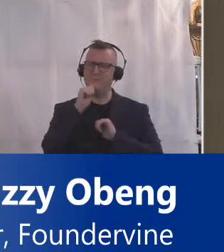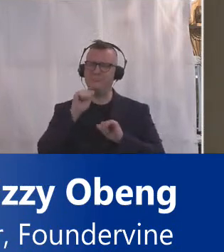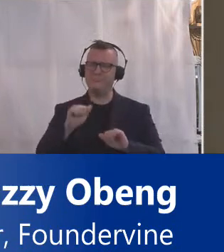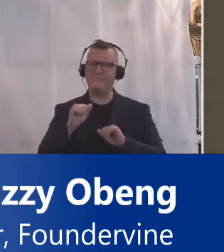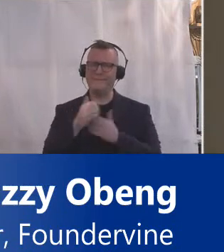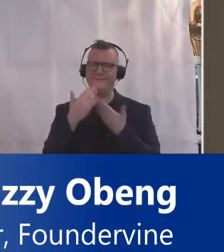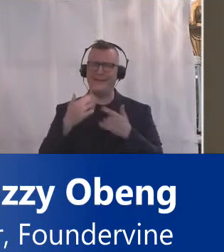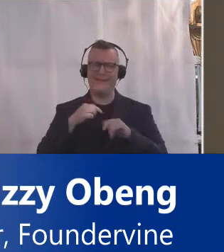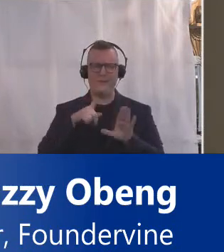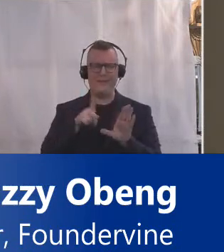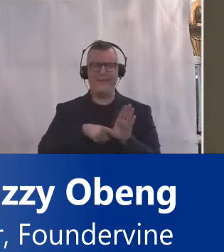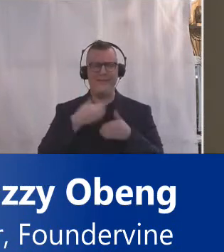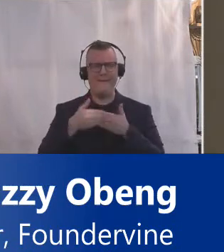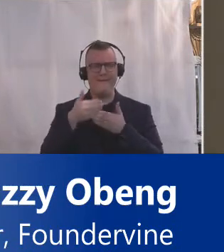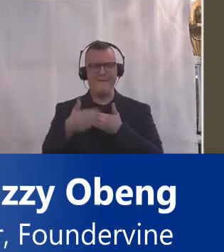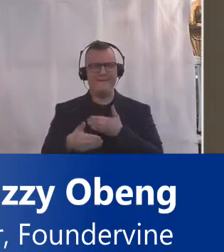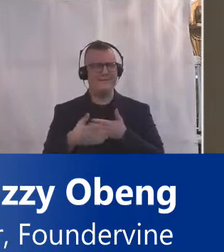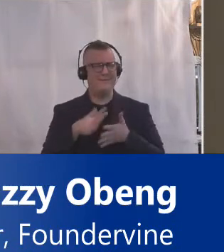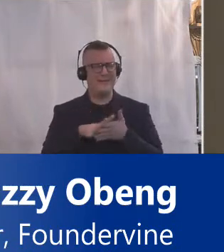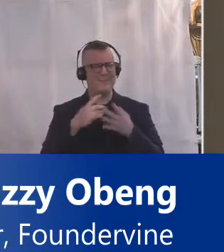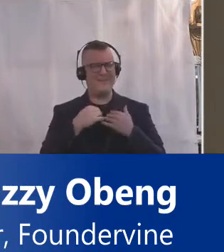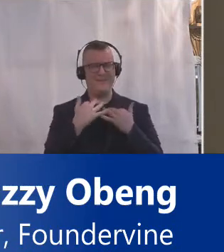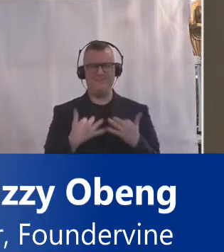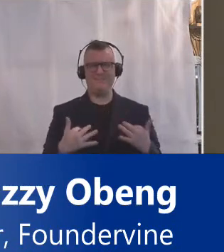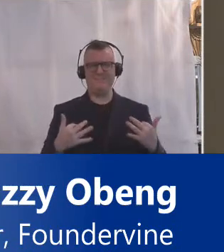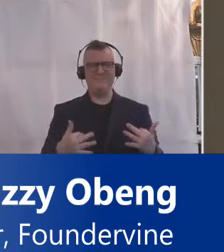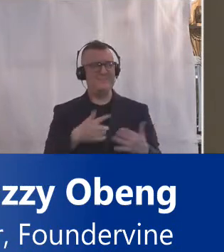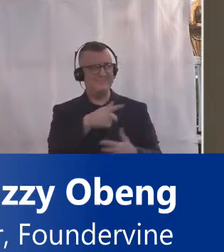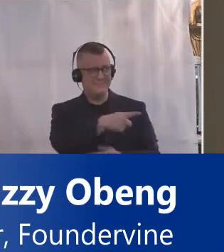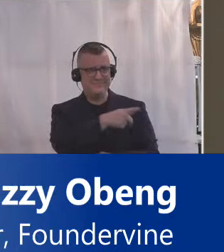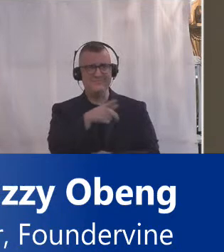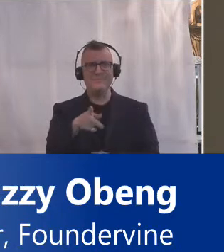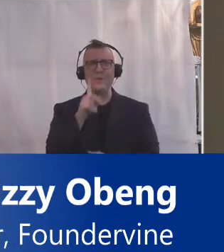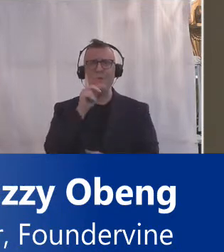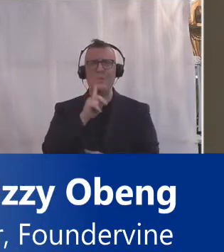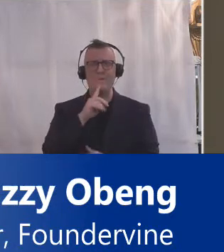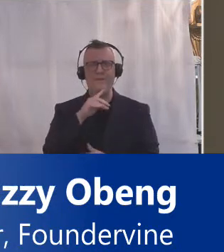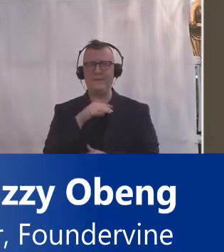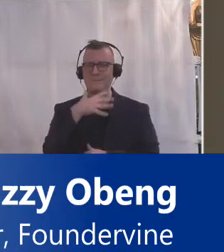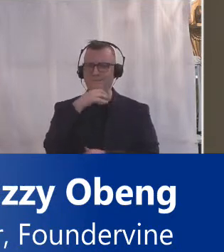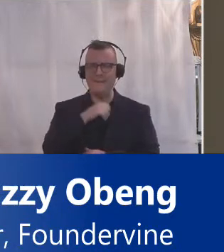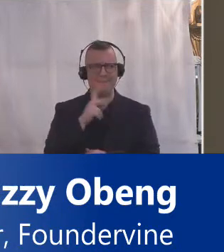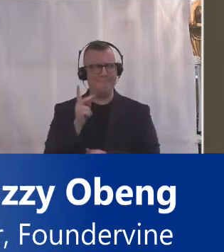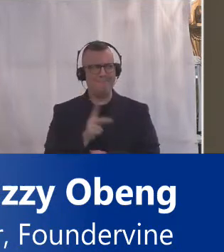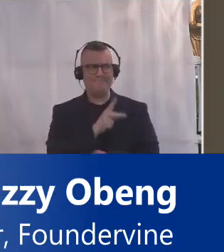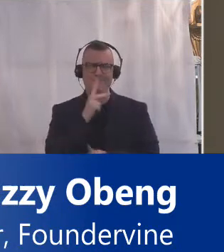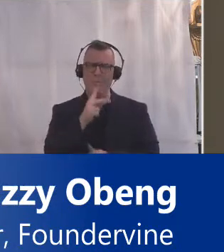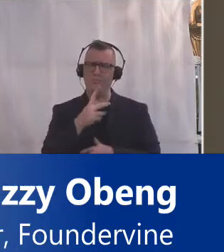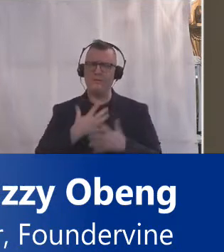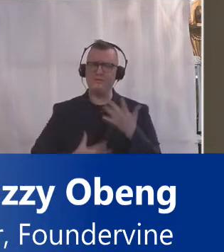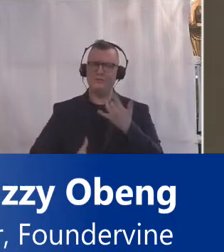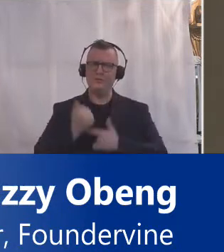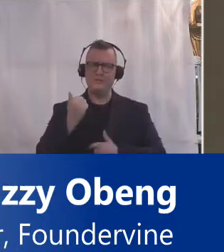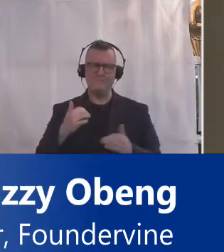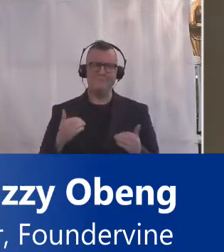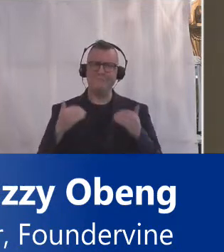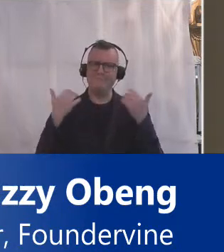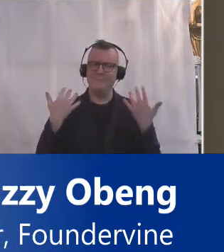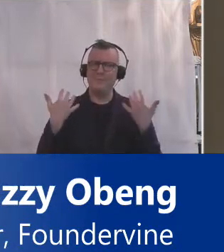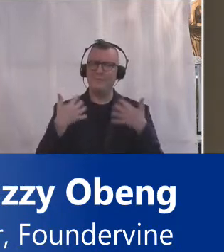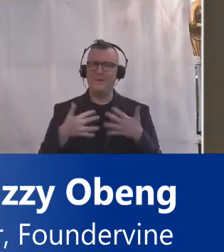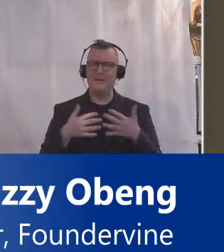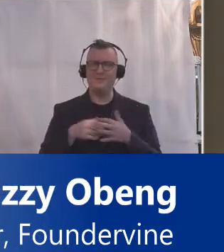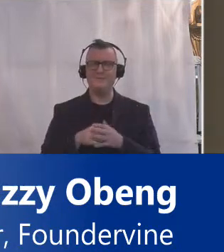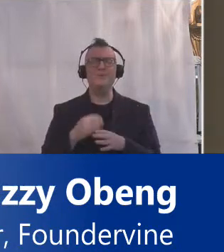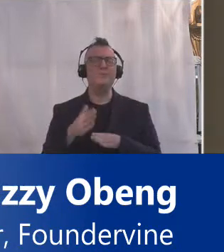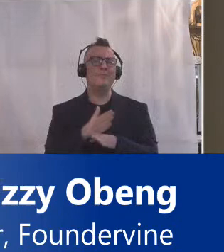and stood before such brilliant women and men in this room who are doing such amazing things. So before I begin what I'm going to